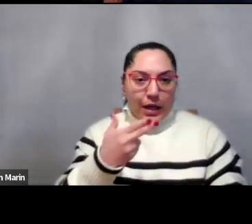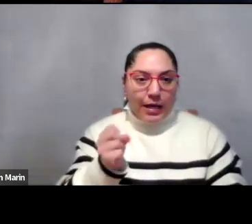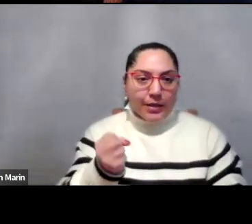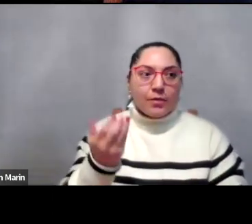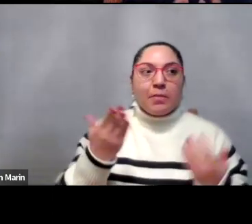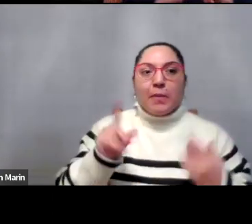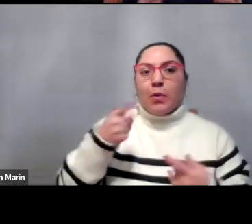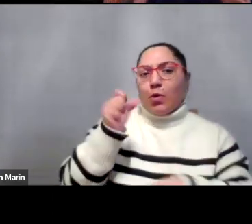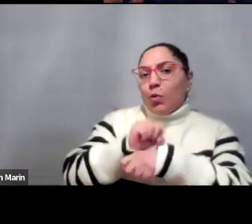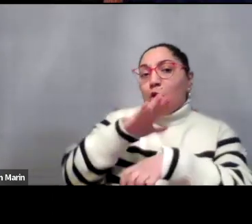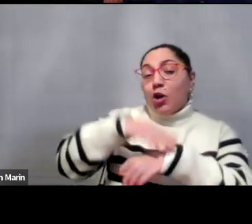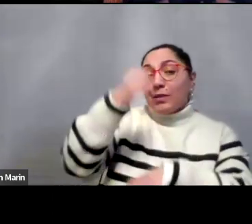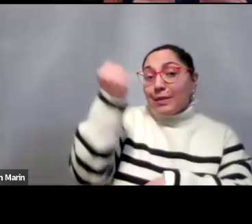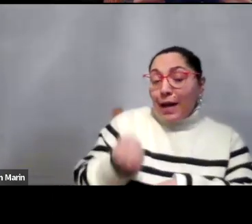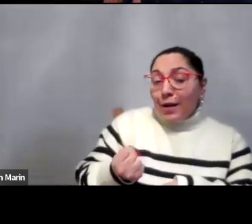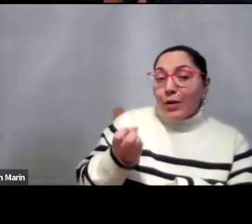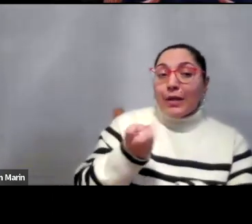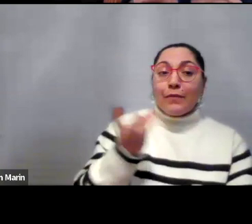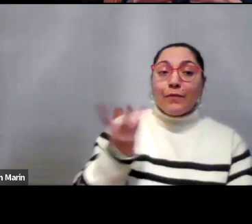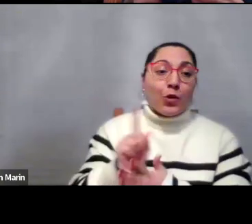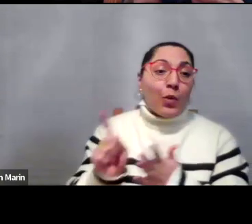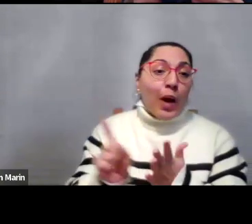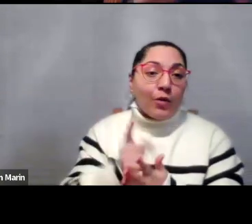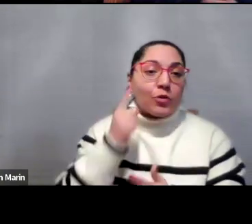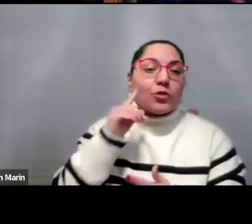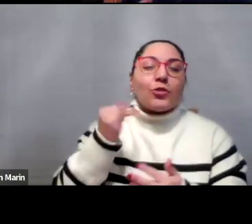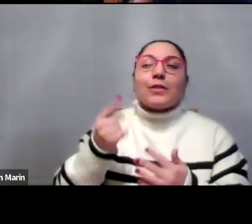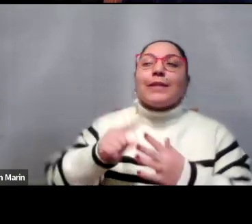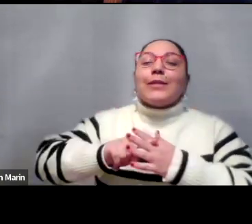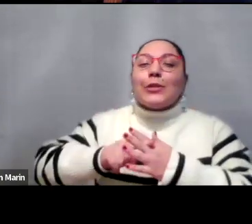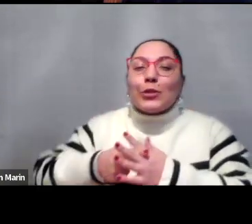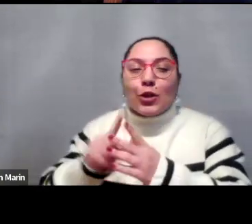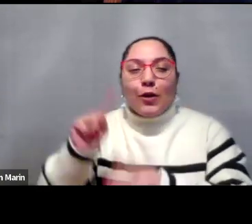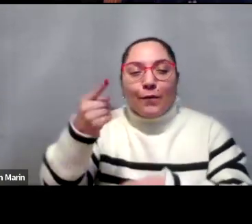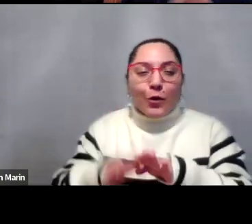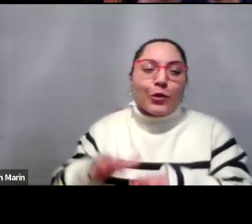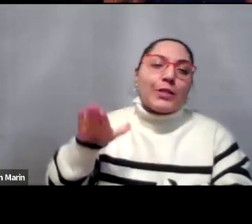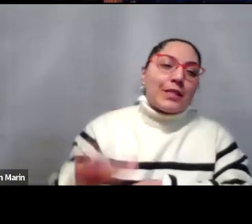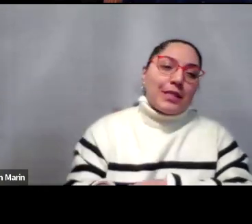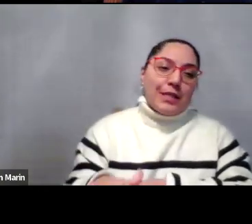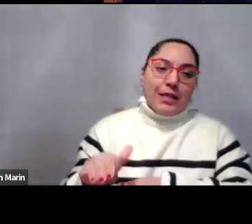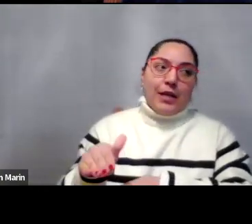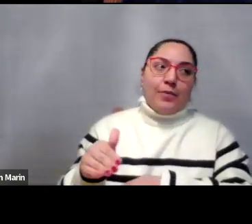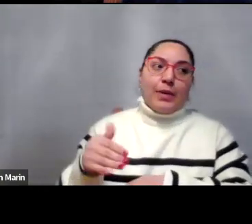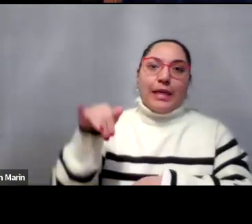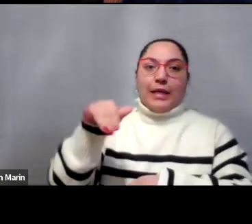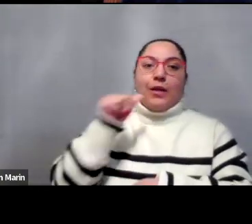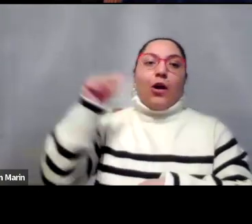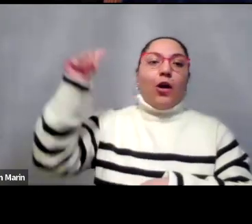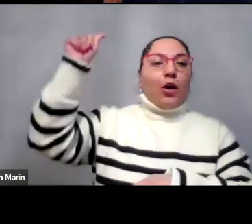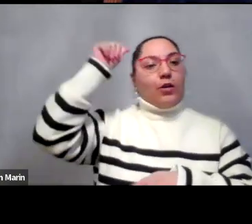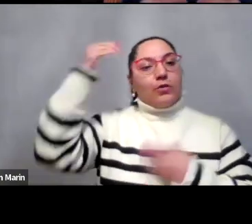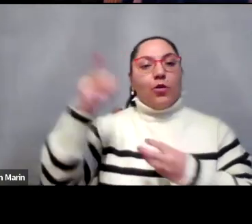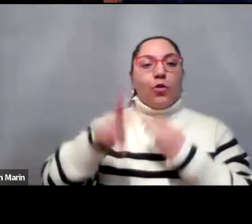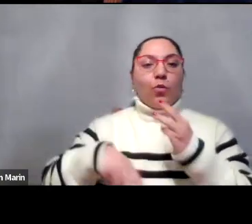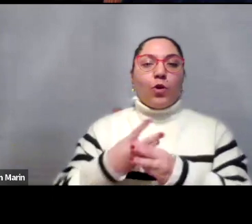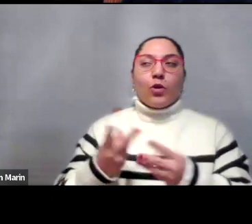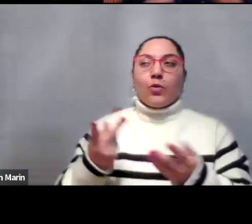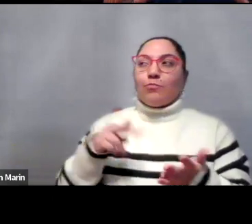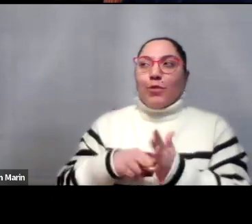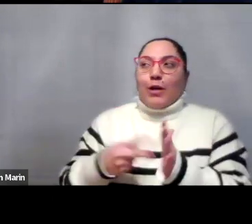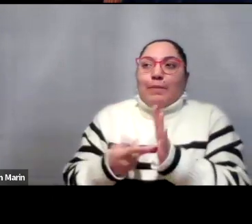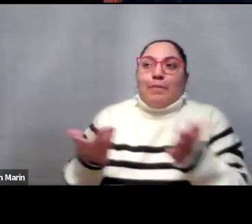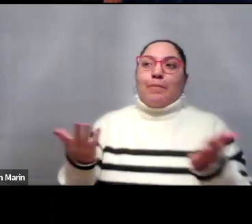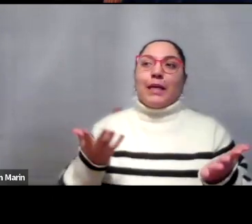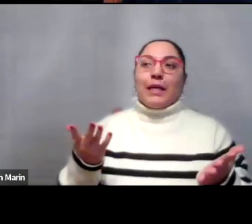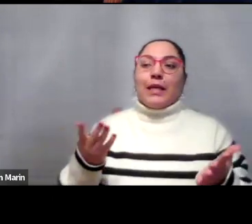for a couple of hours, just to get people started in that world of what does it mean to have to report to a